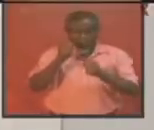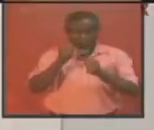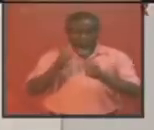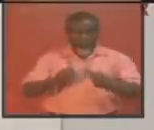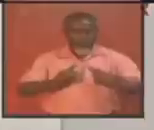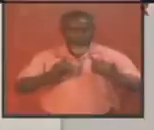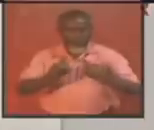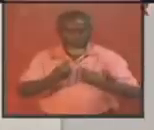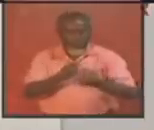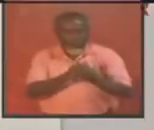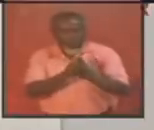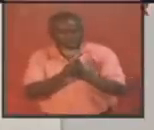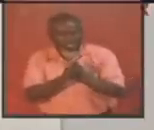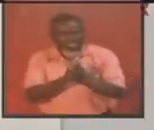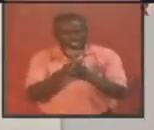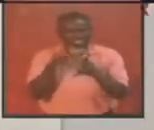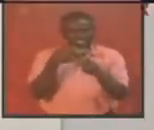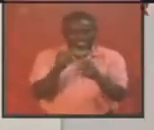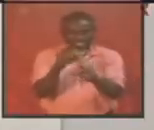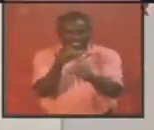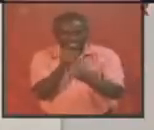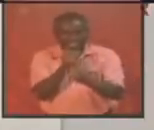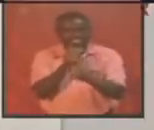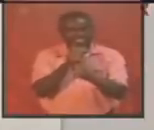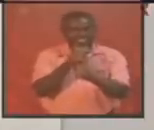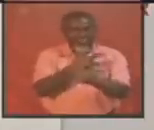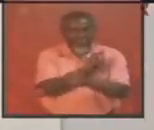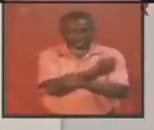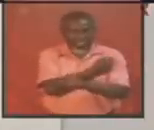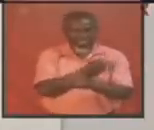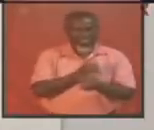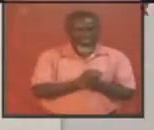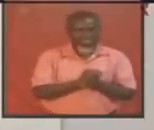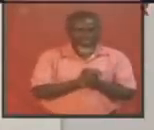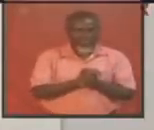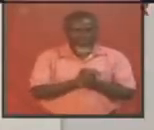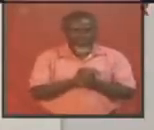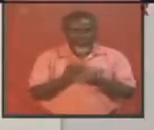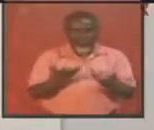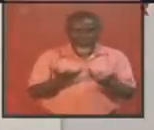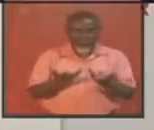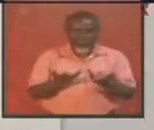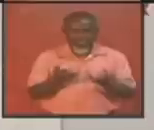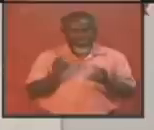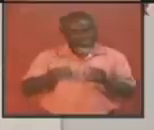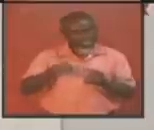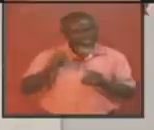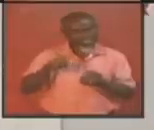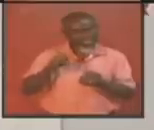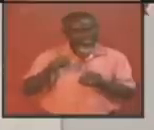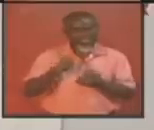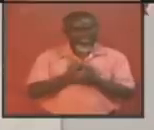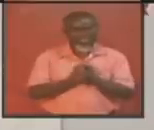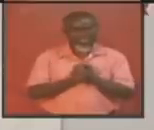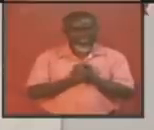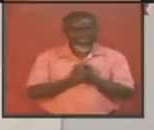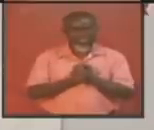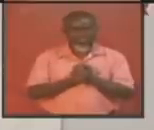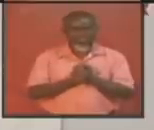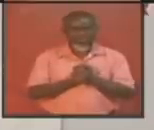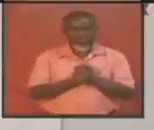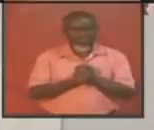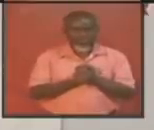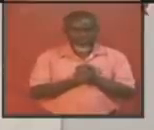been clearly established, that Trinidad and Tobago has been extremely proactive with respect